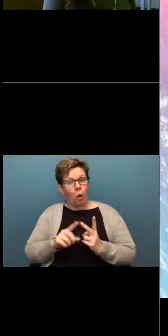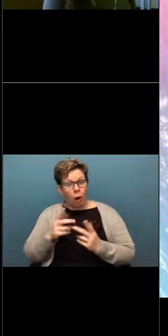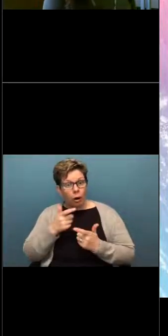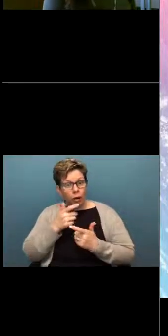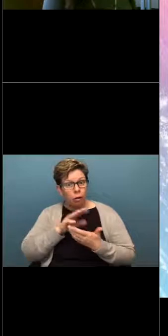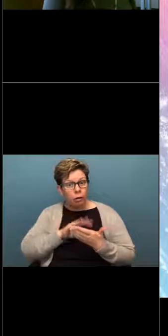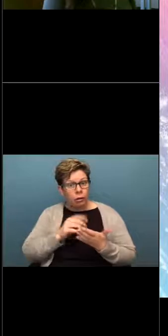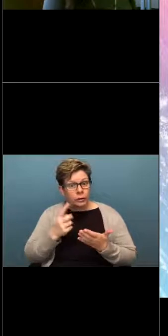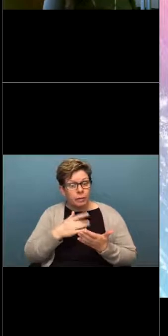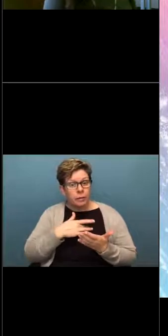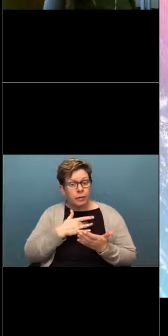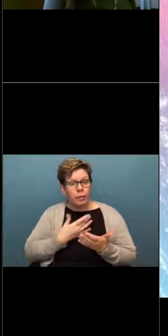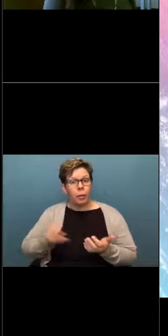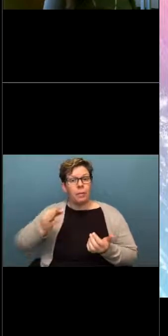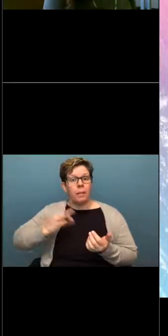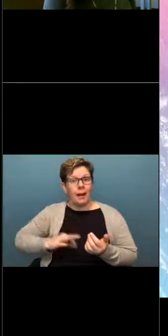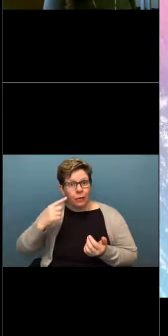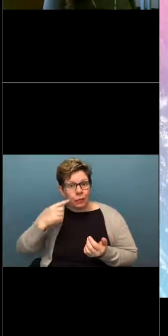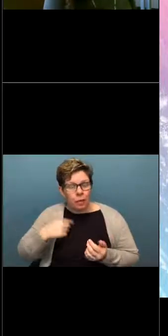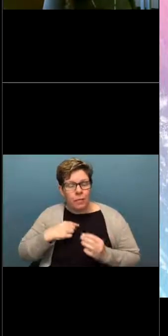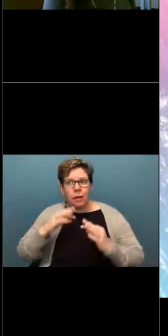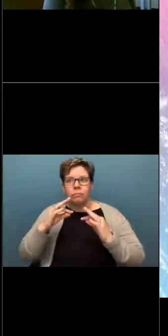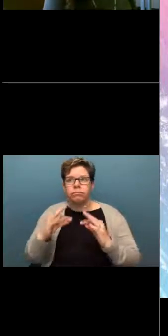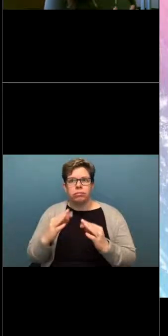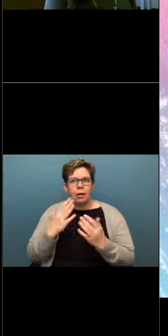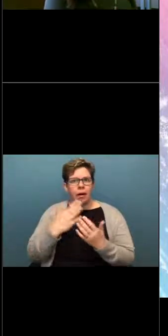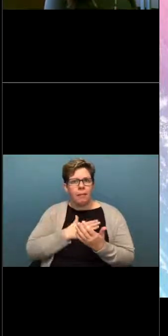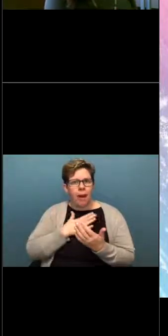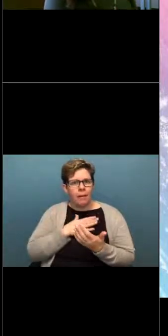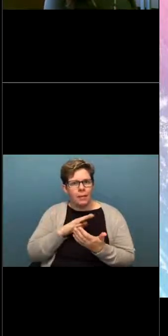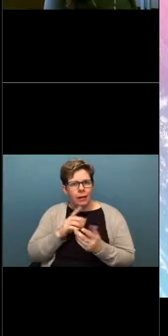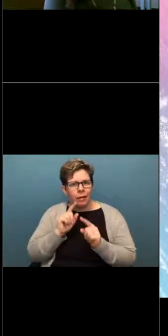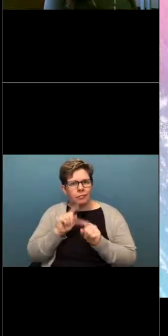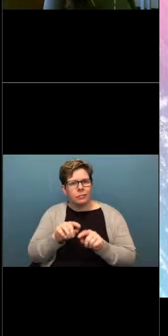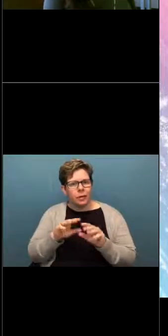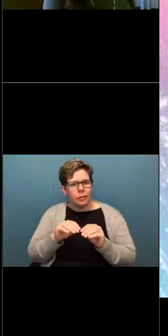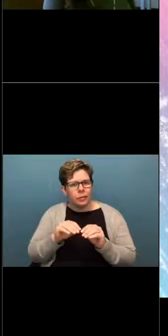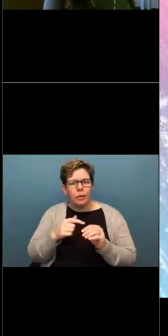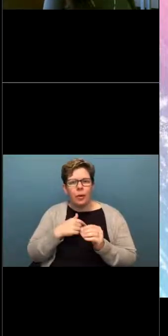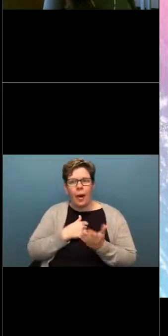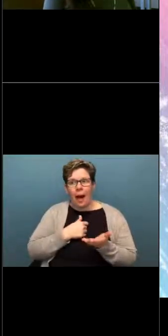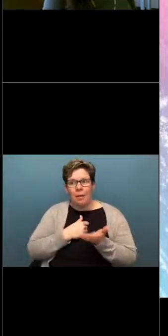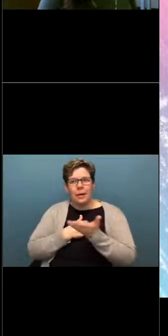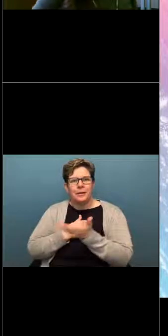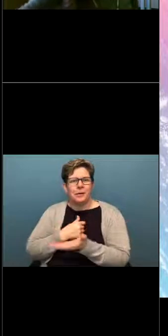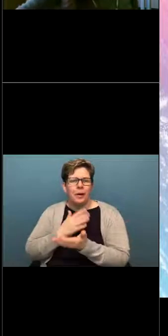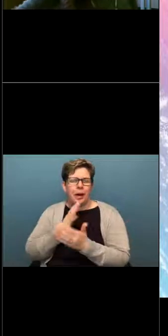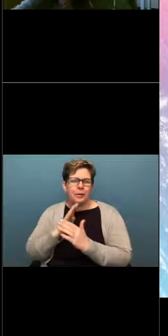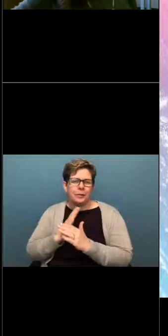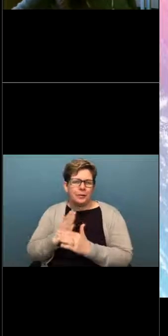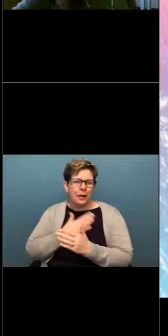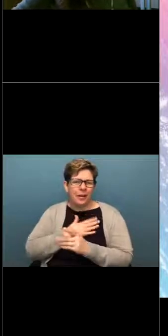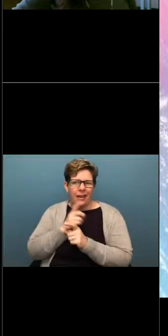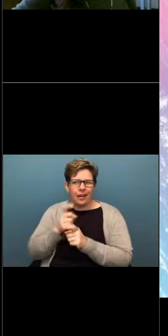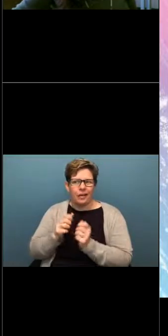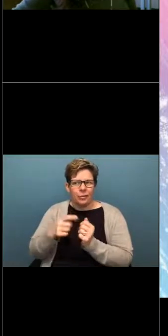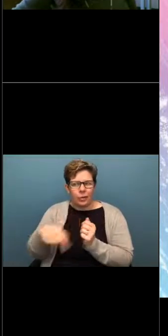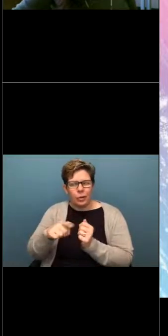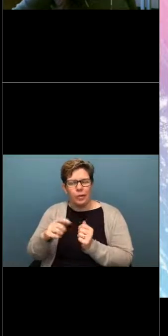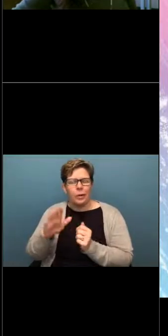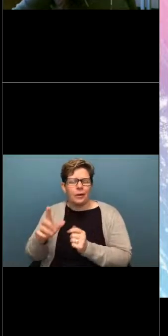you. That would be a great gift that I could give to you. And certainly you all are giving me the gift of your time this evening. So I really